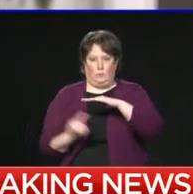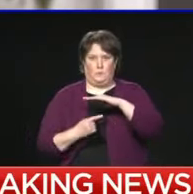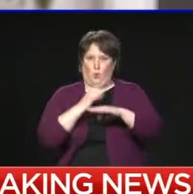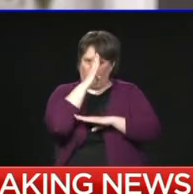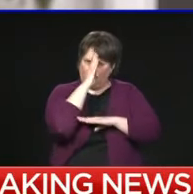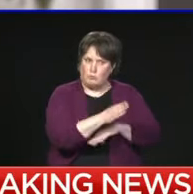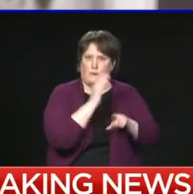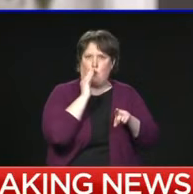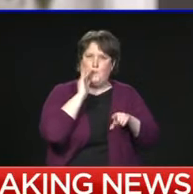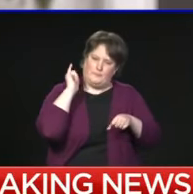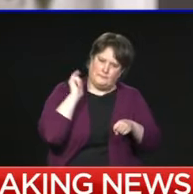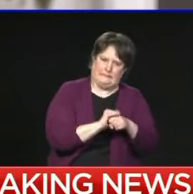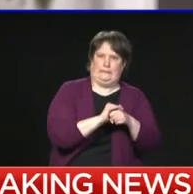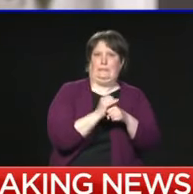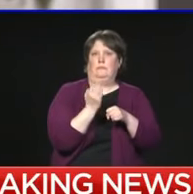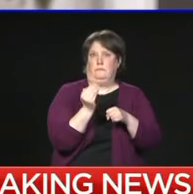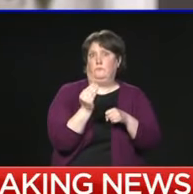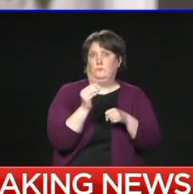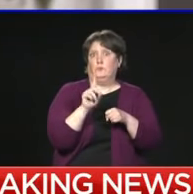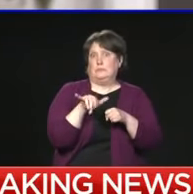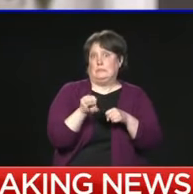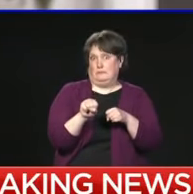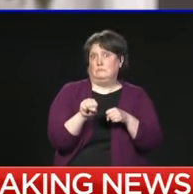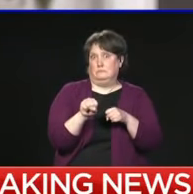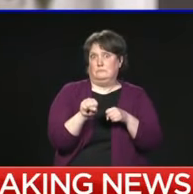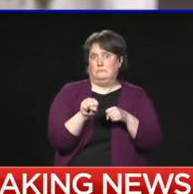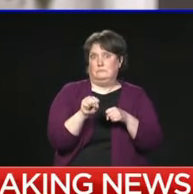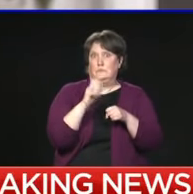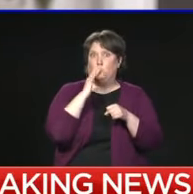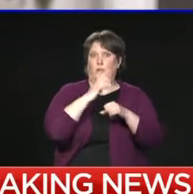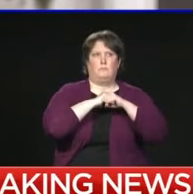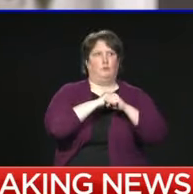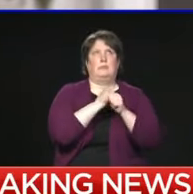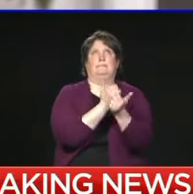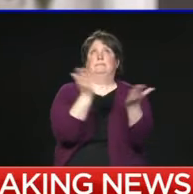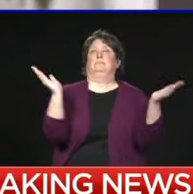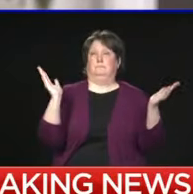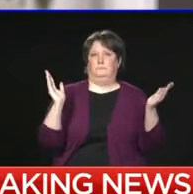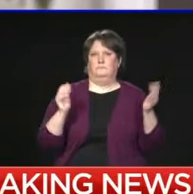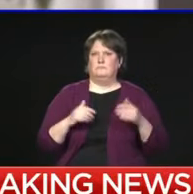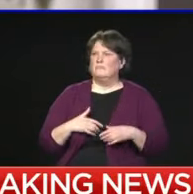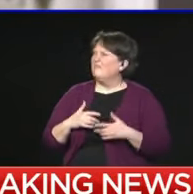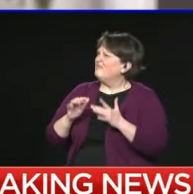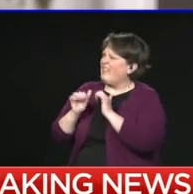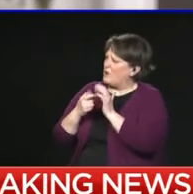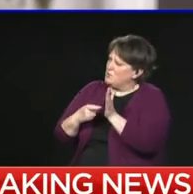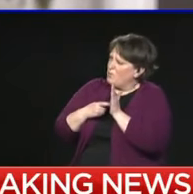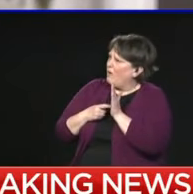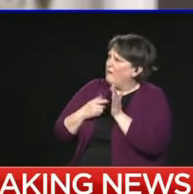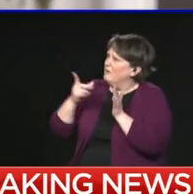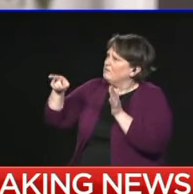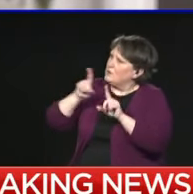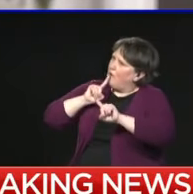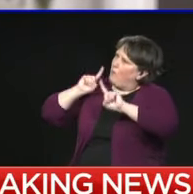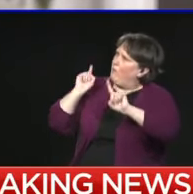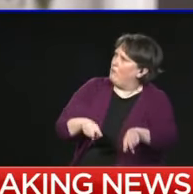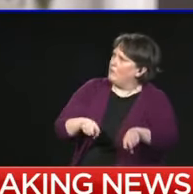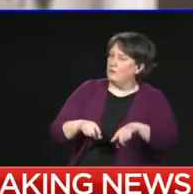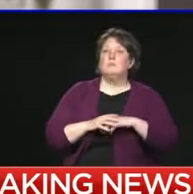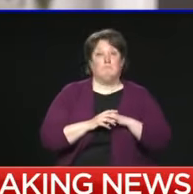at home for 14 days in order to protect everyone in the country. How can you require it if it's not mandatory? It